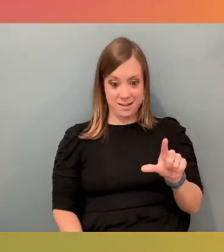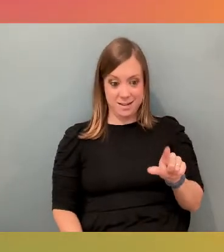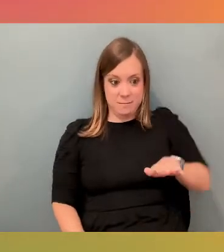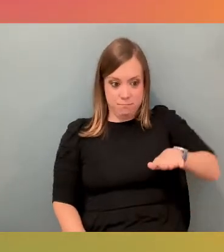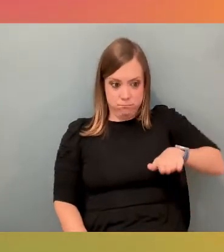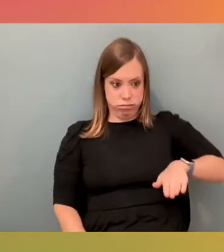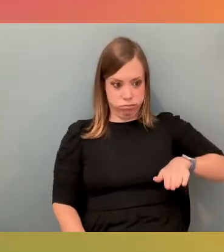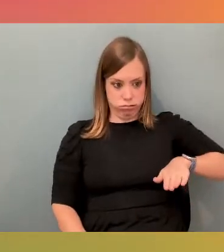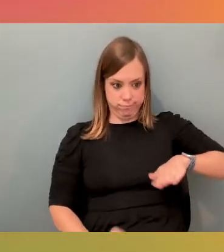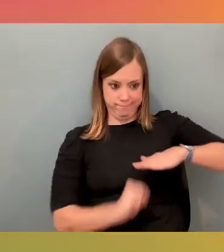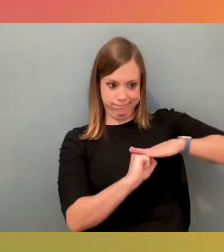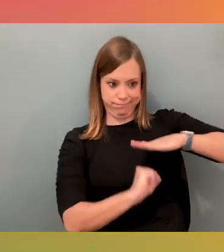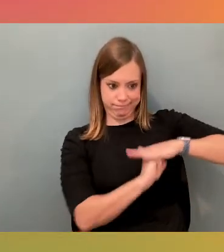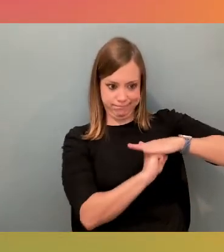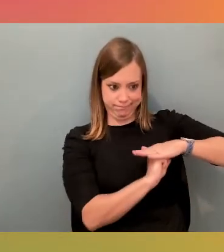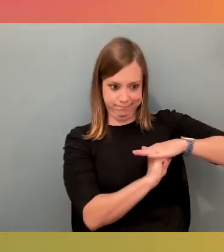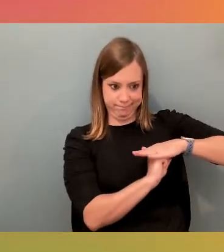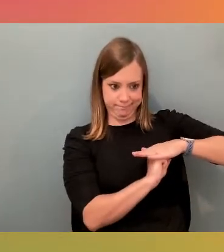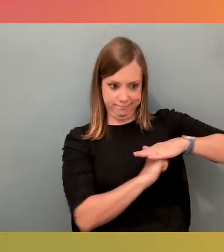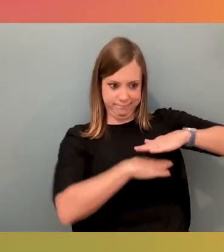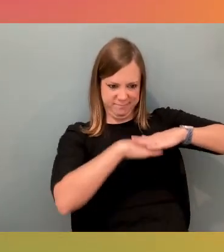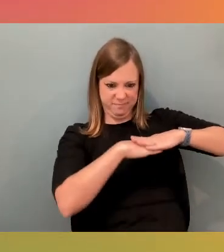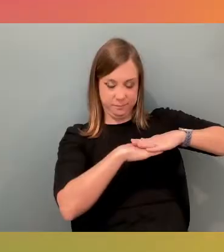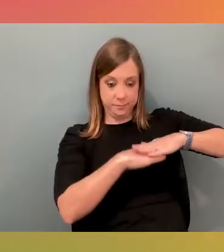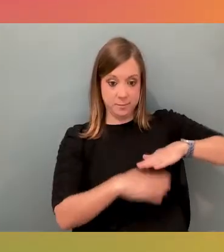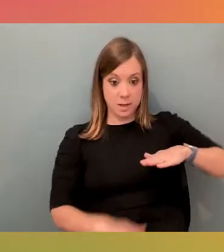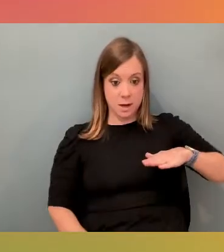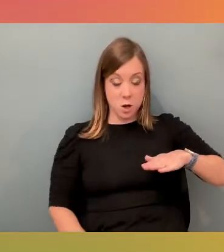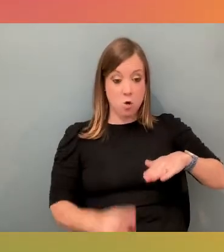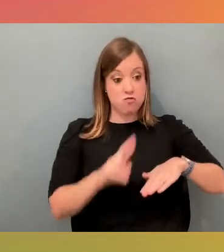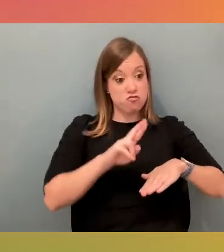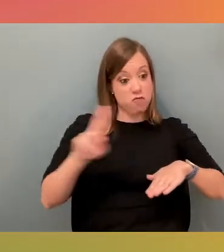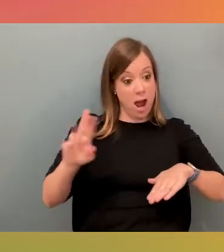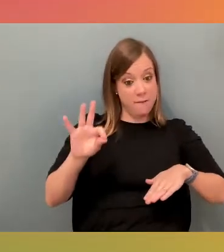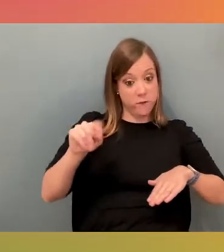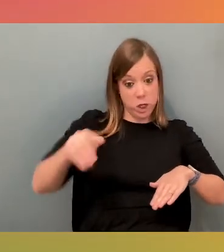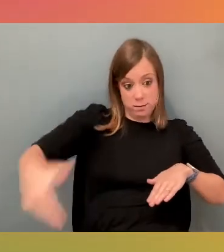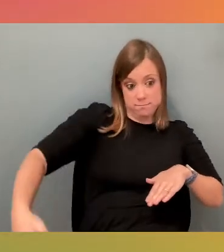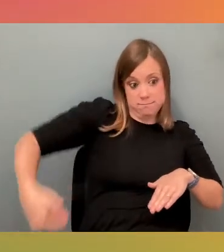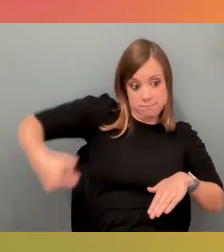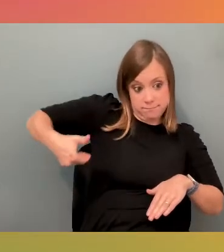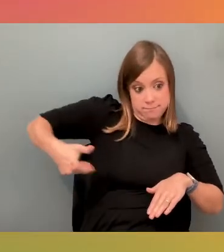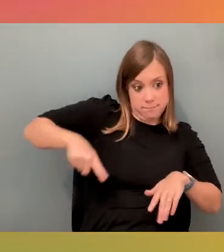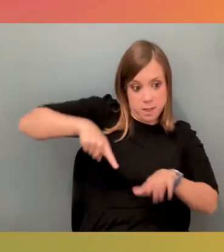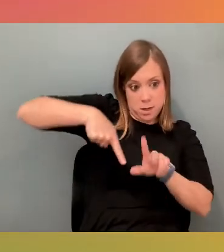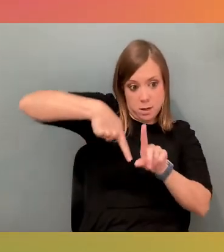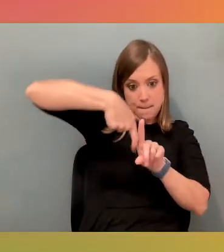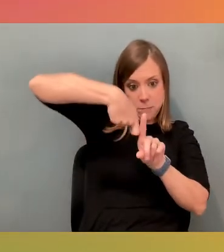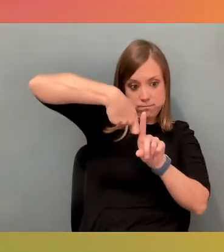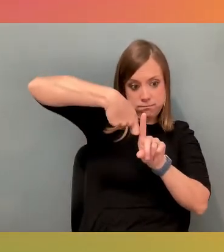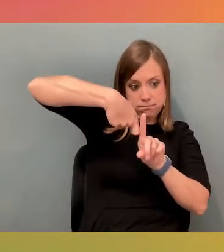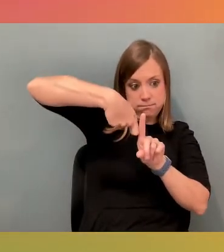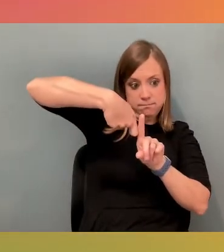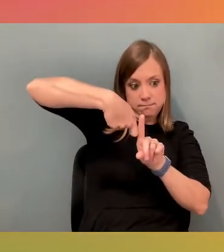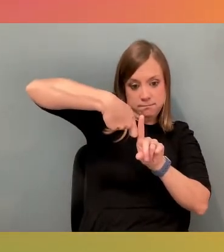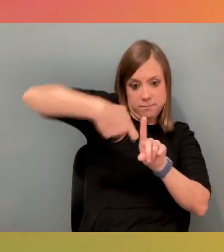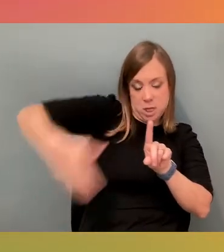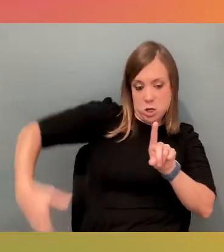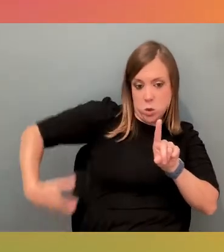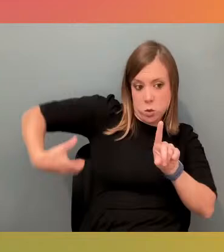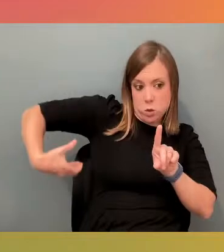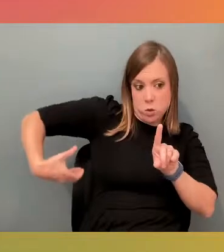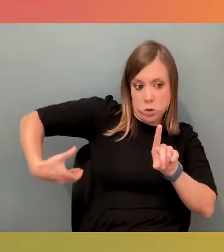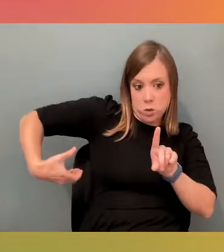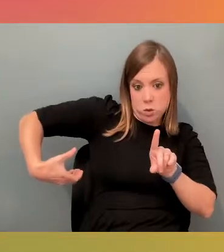the ground. We're going to grab the right foot behind us, either with one hand or both, whatever feels good. And then we're going to start with a